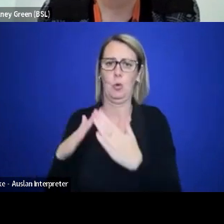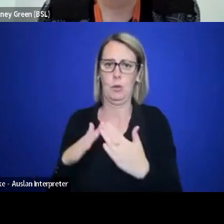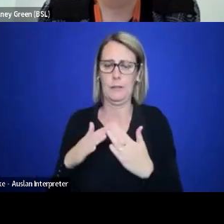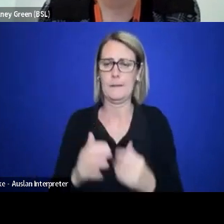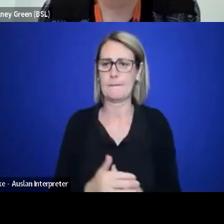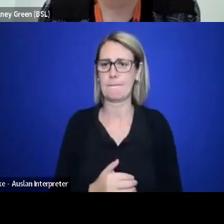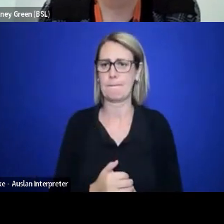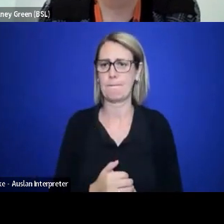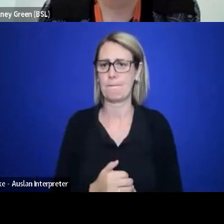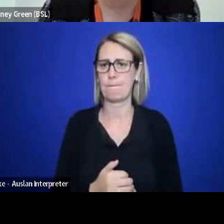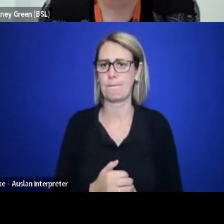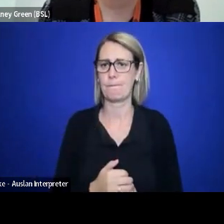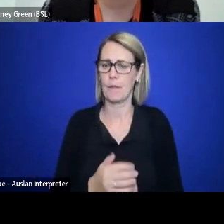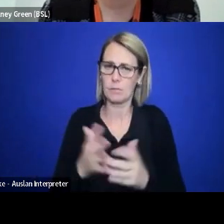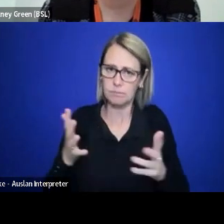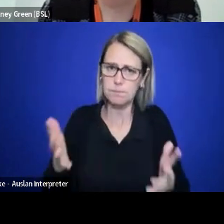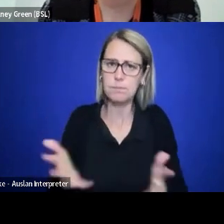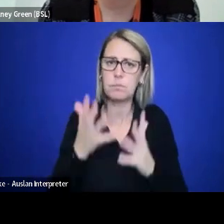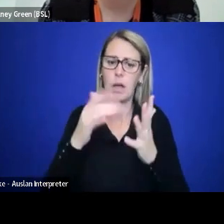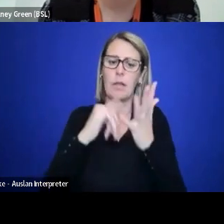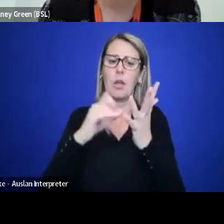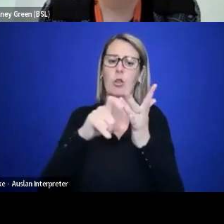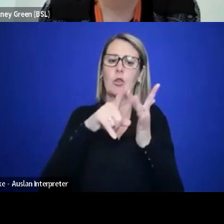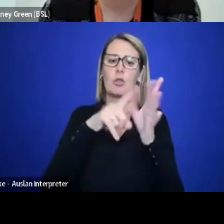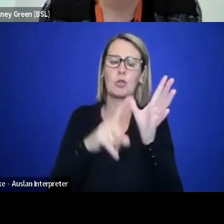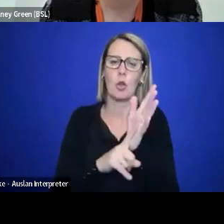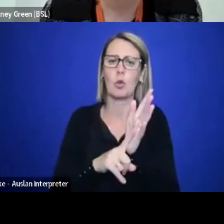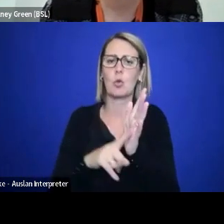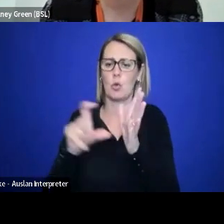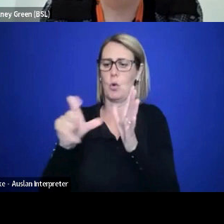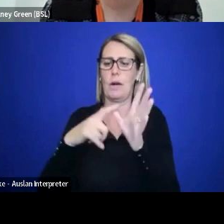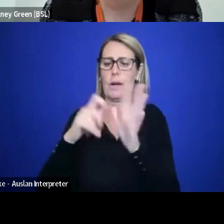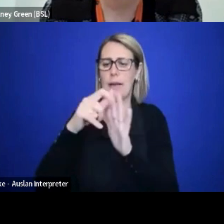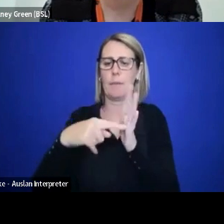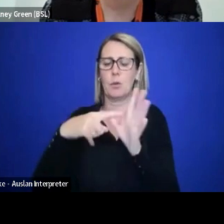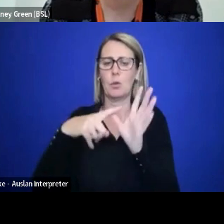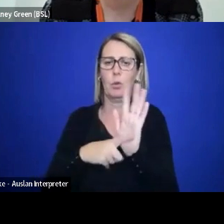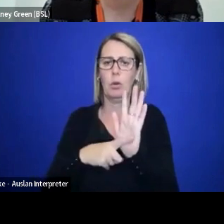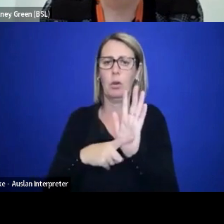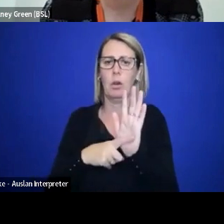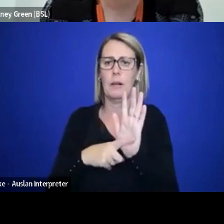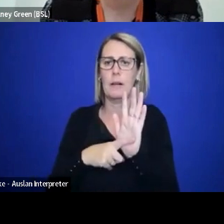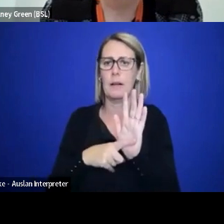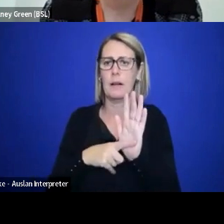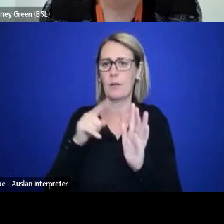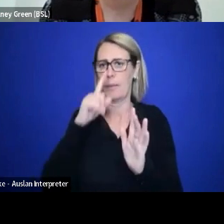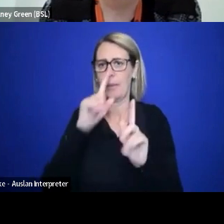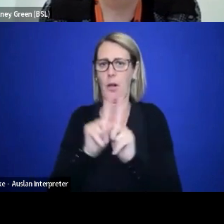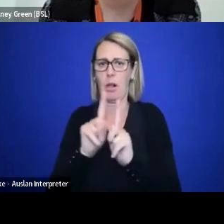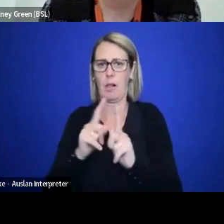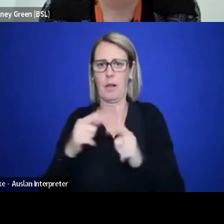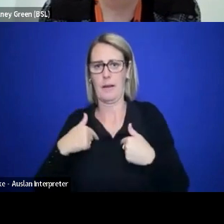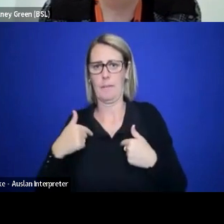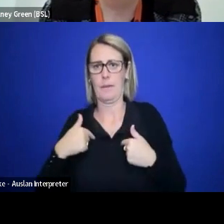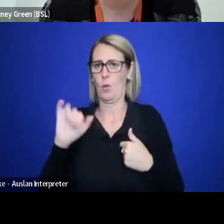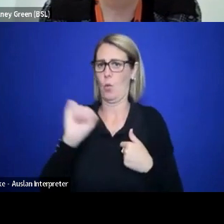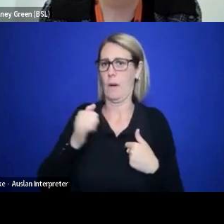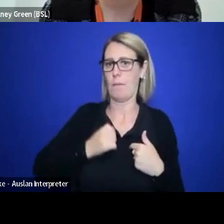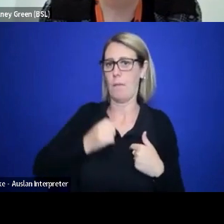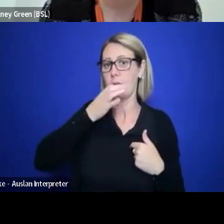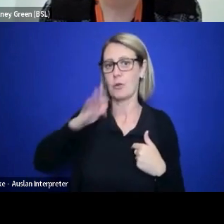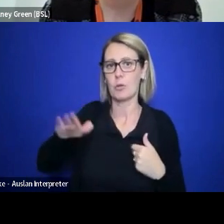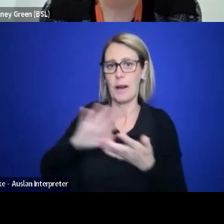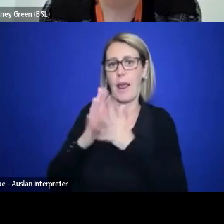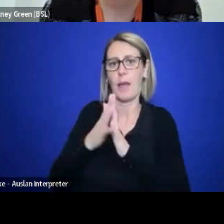build the social capital and connections that people like myself or my children grew up